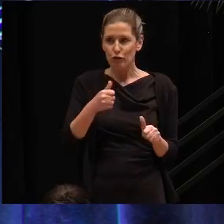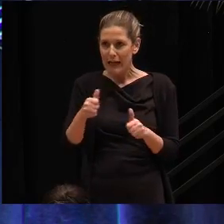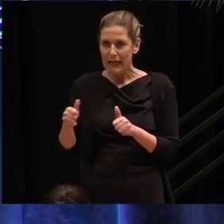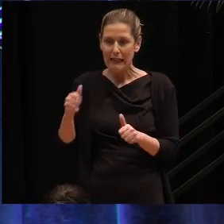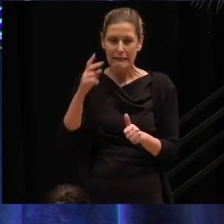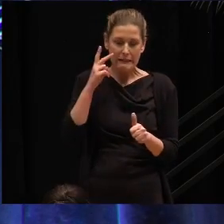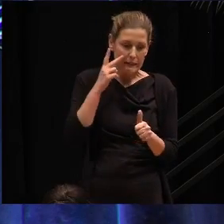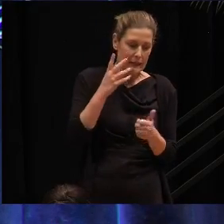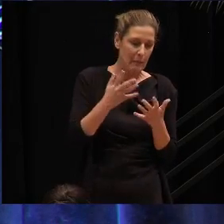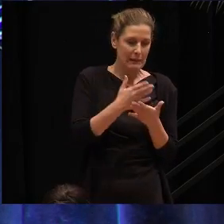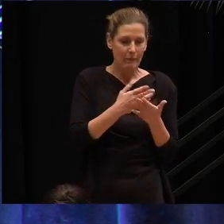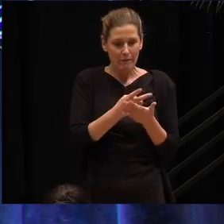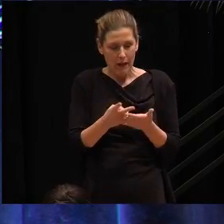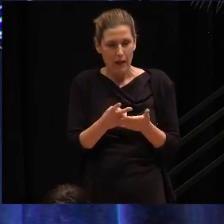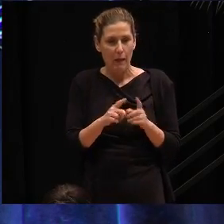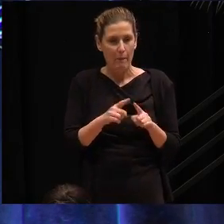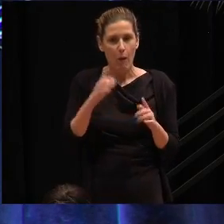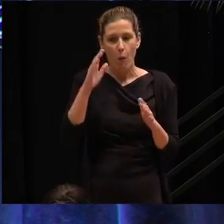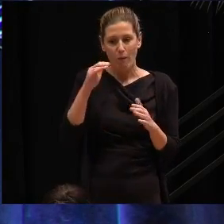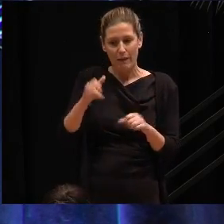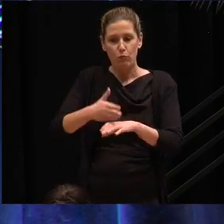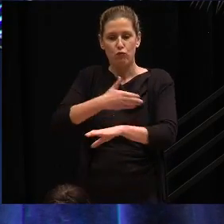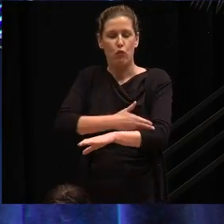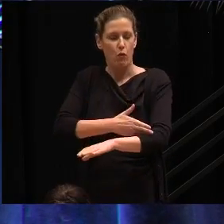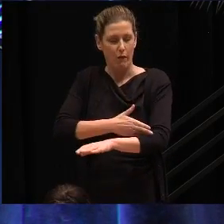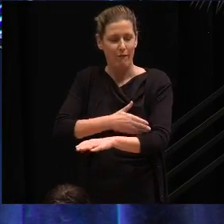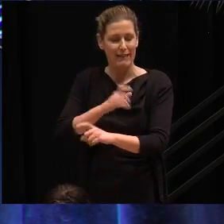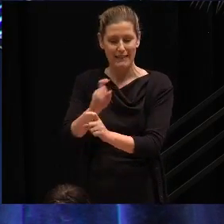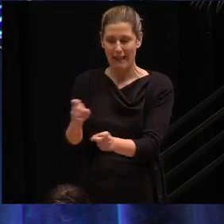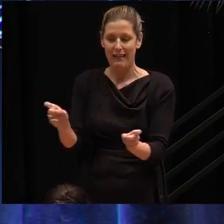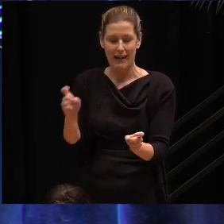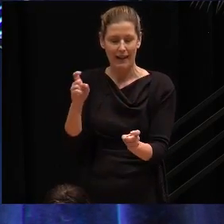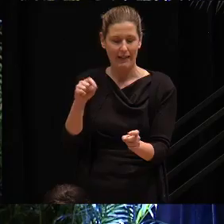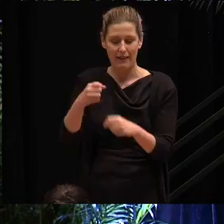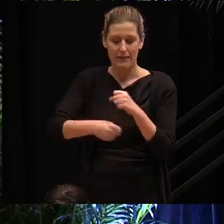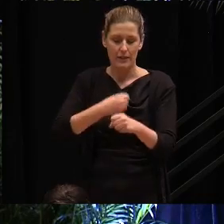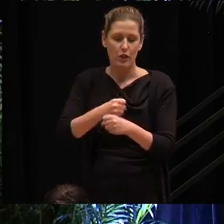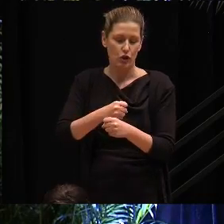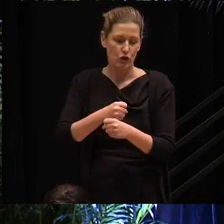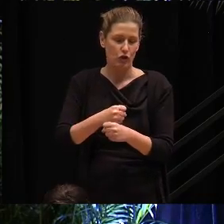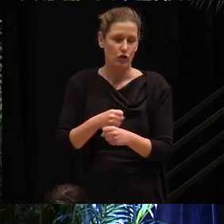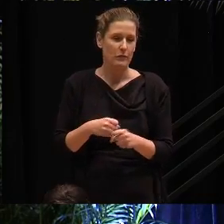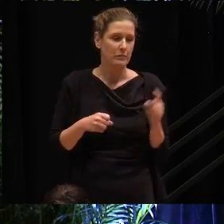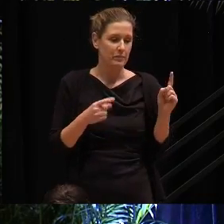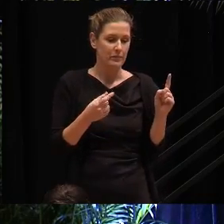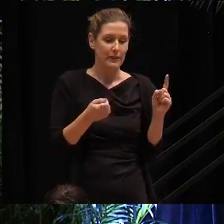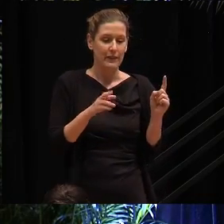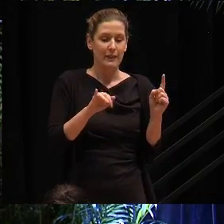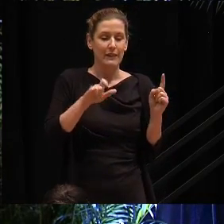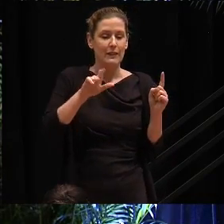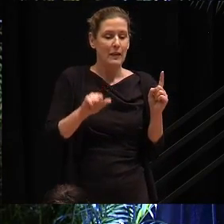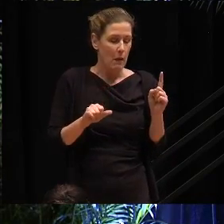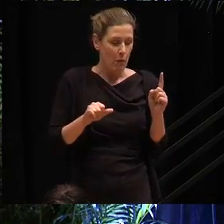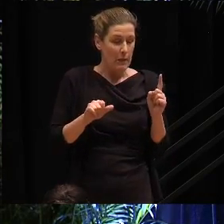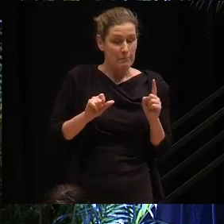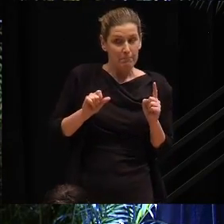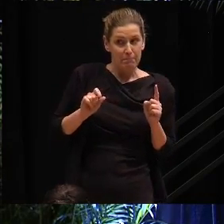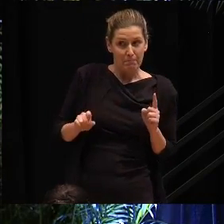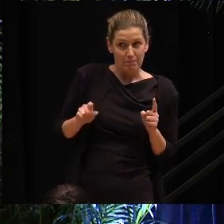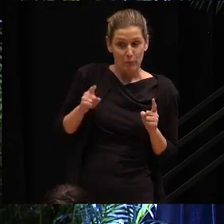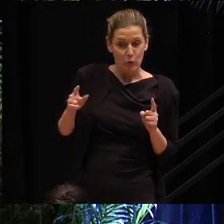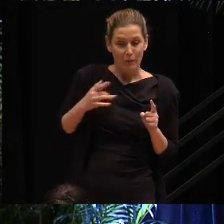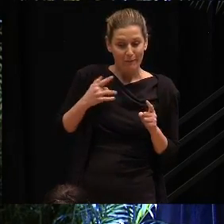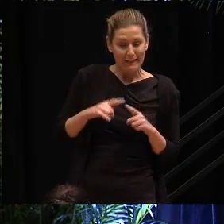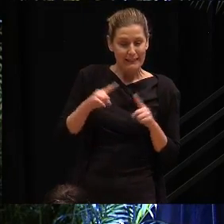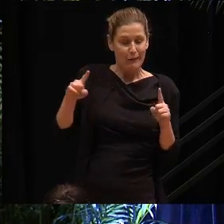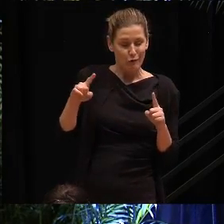that, and hopefully he could do a better job at delegating to these folks. Gabriela Dolmens, I'm going to go out on a limb, and I expect that you see things